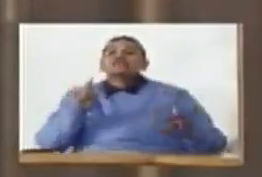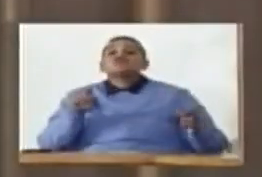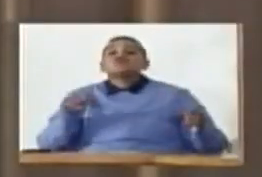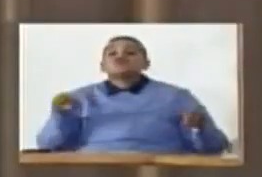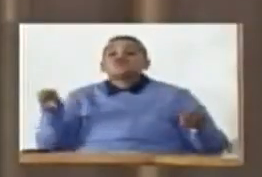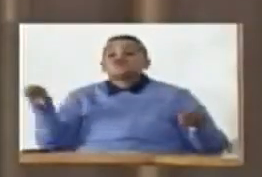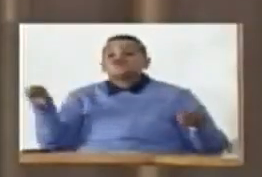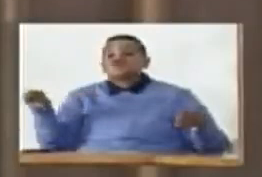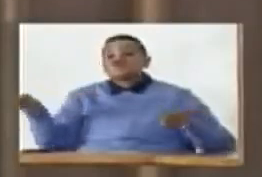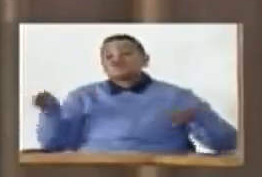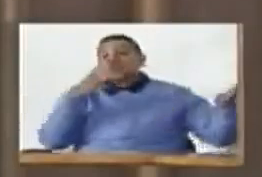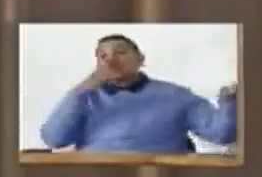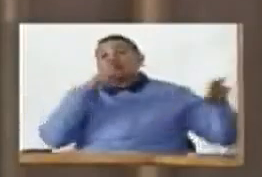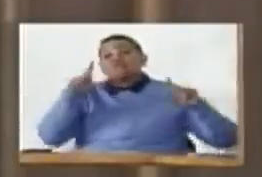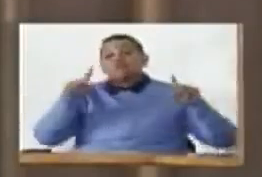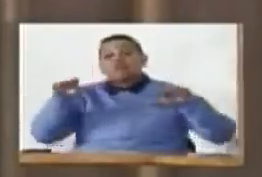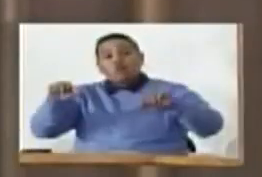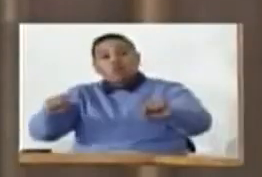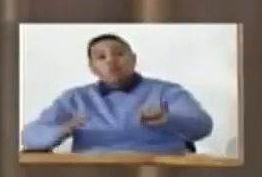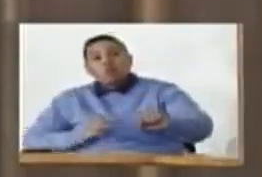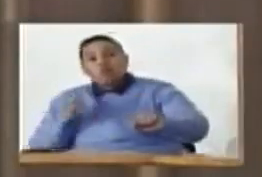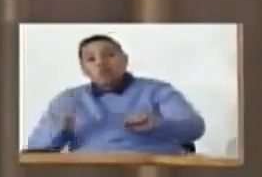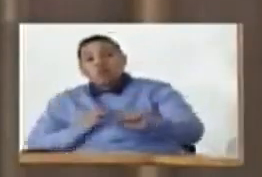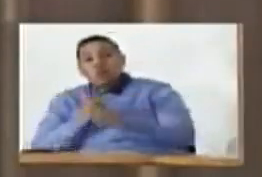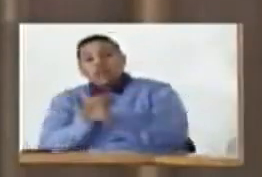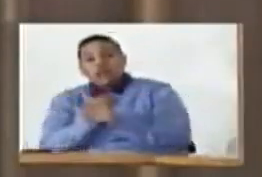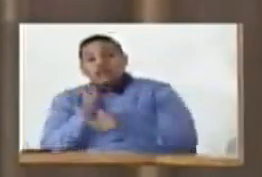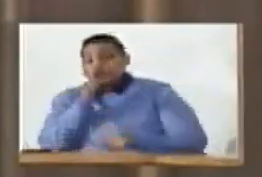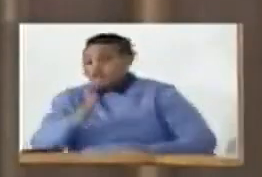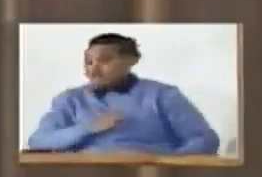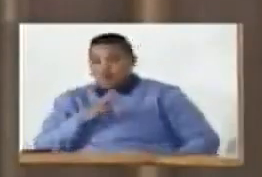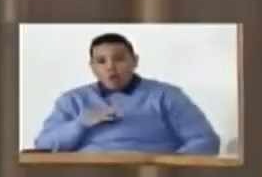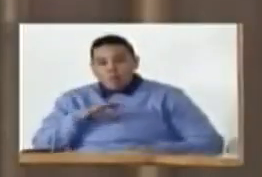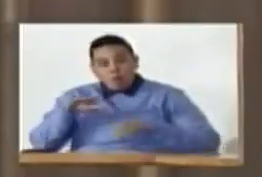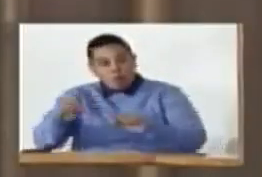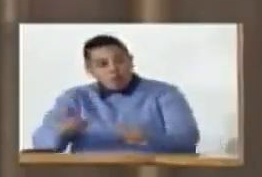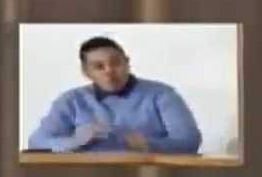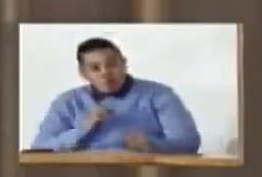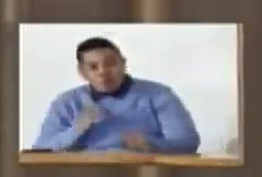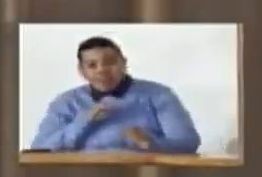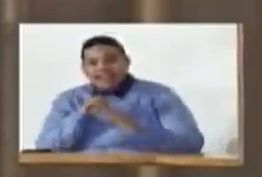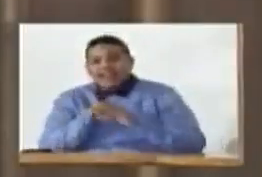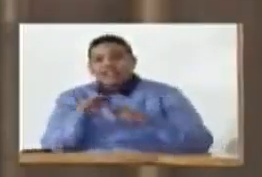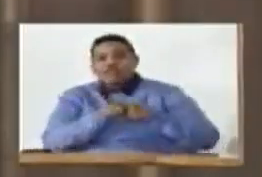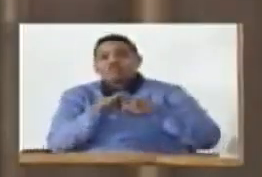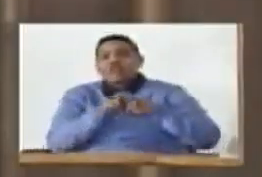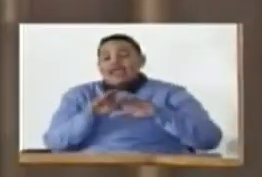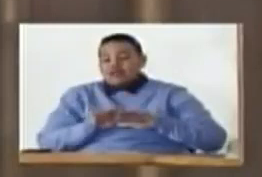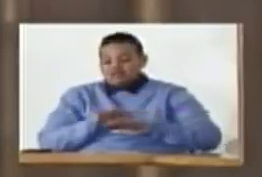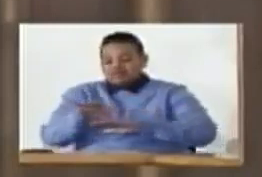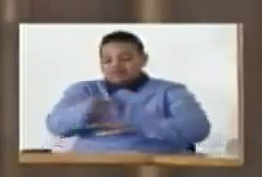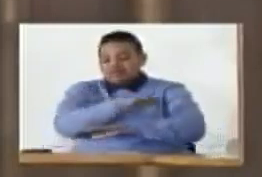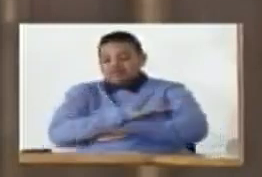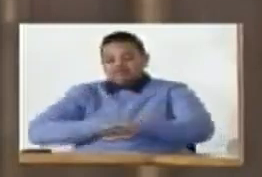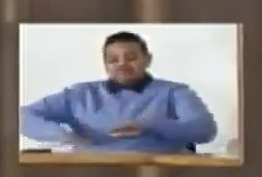of squatters, informal settlers, from within the rail reservation.